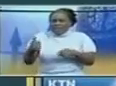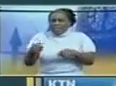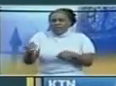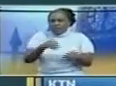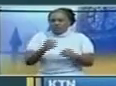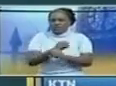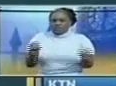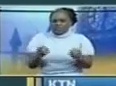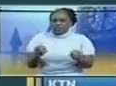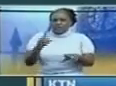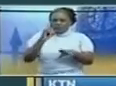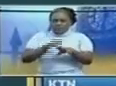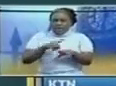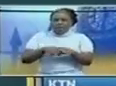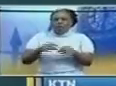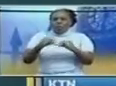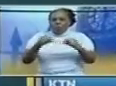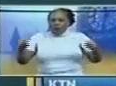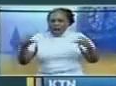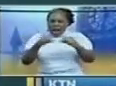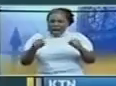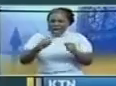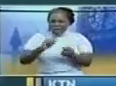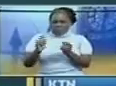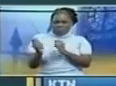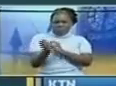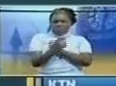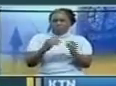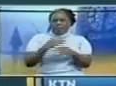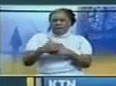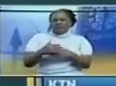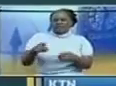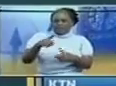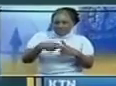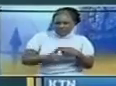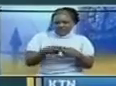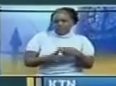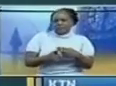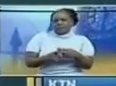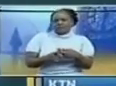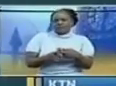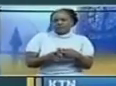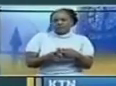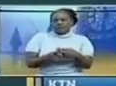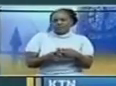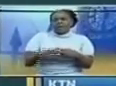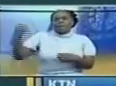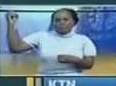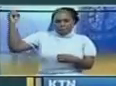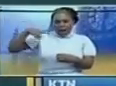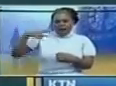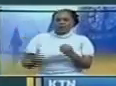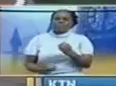immobile. When coils of the wire of the rotor sweep past the generator's stationary coil, the stator, electricity